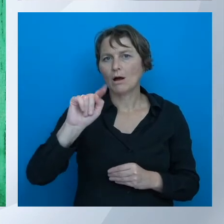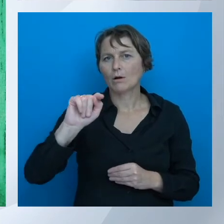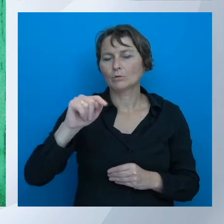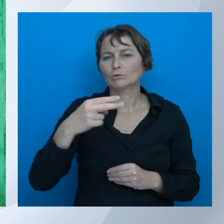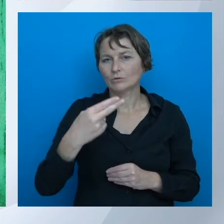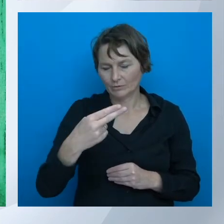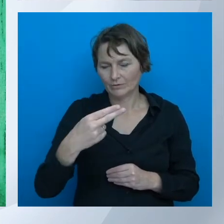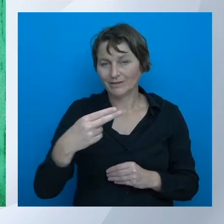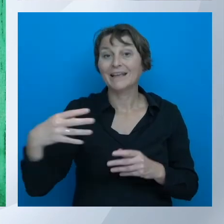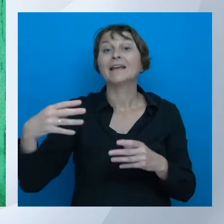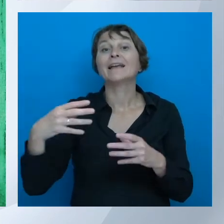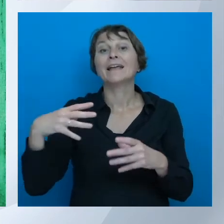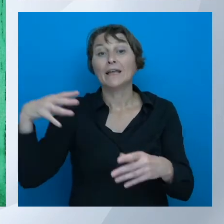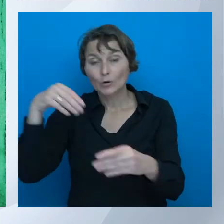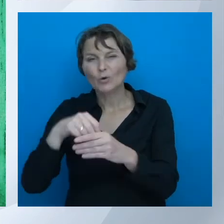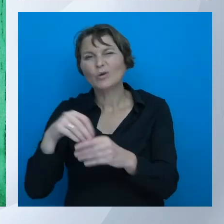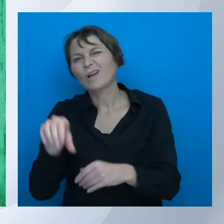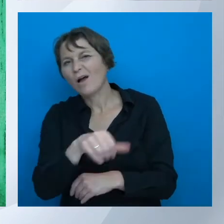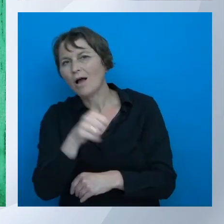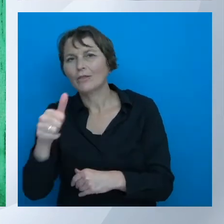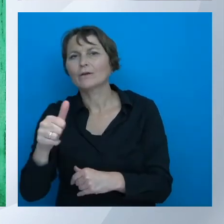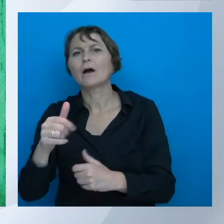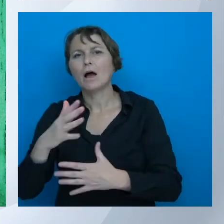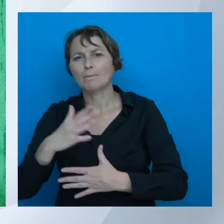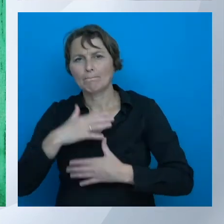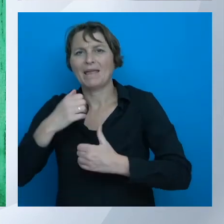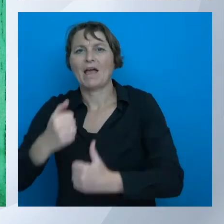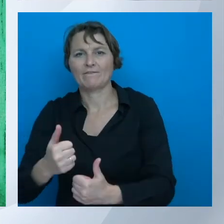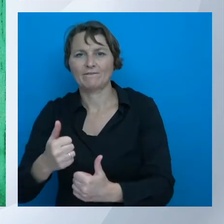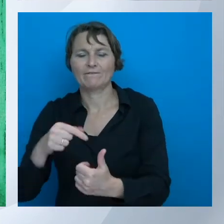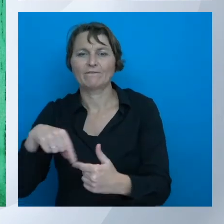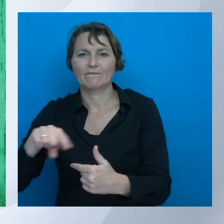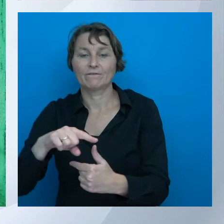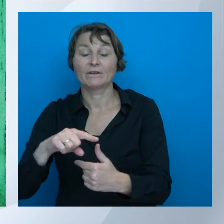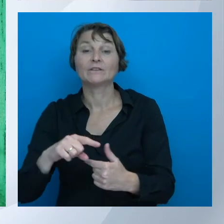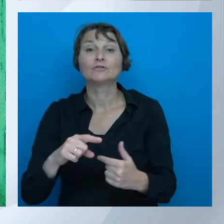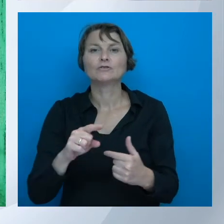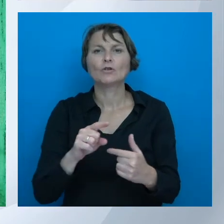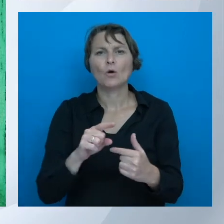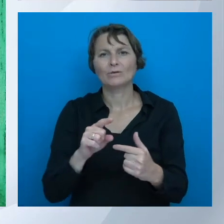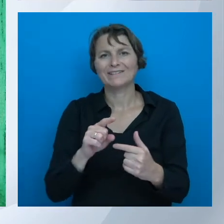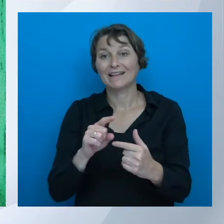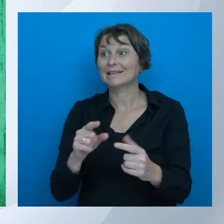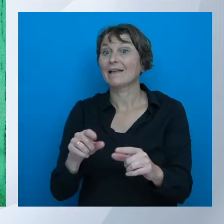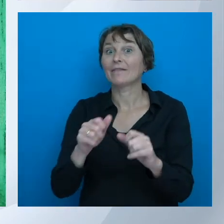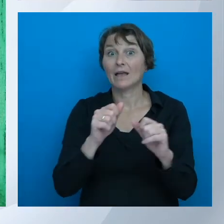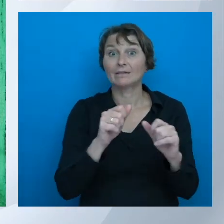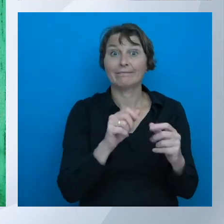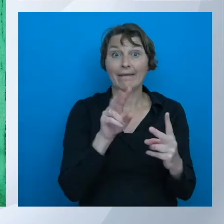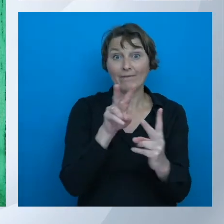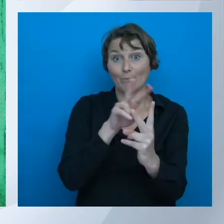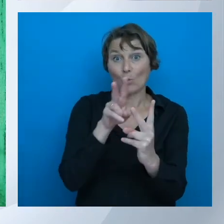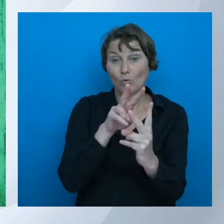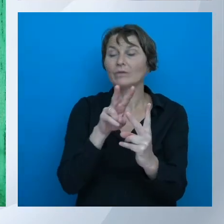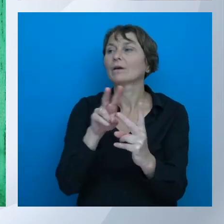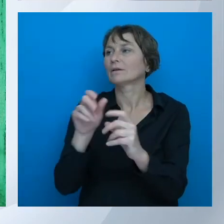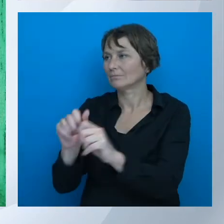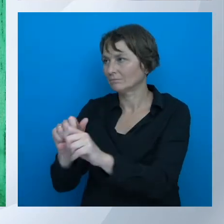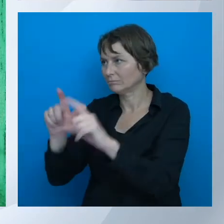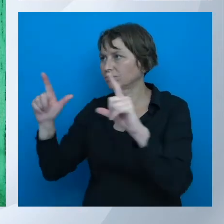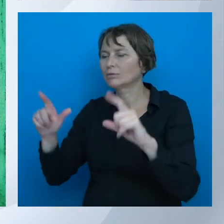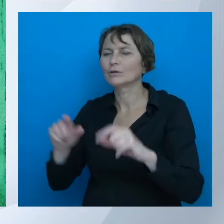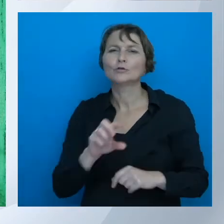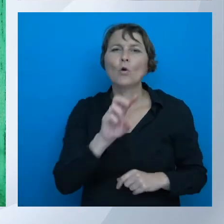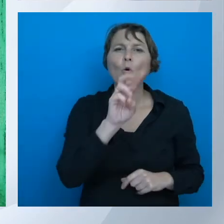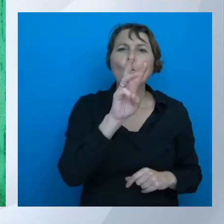a implicit flow, you can call your web API. That's fairly easy. So web API A is